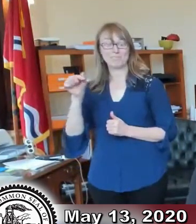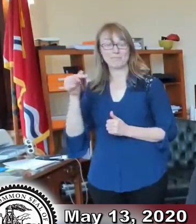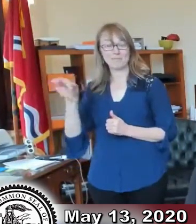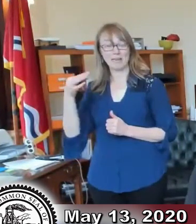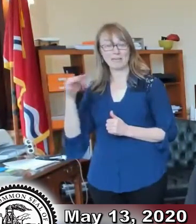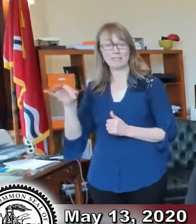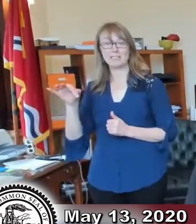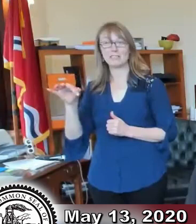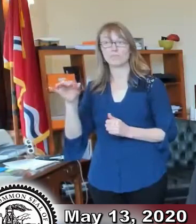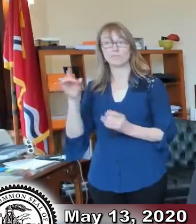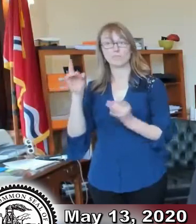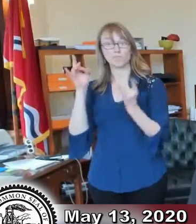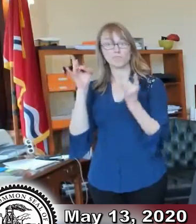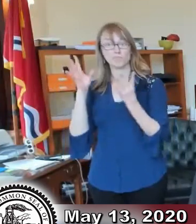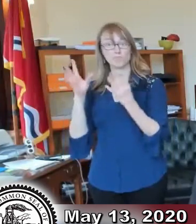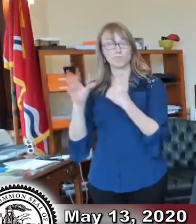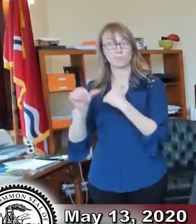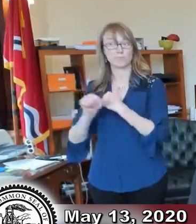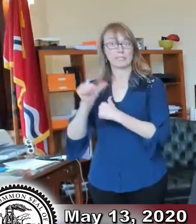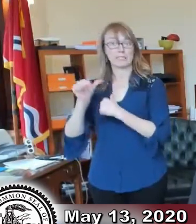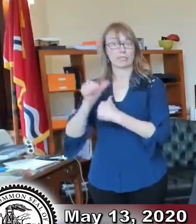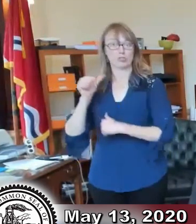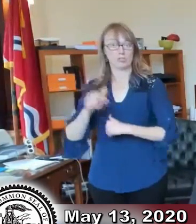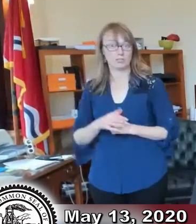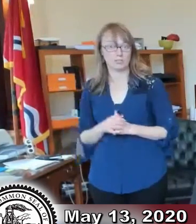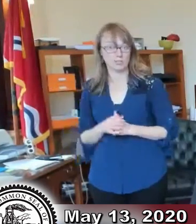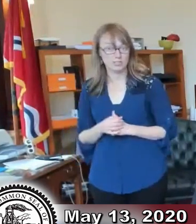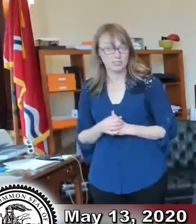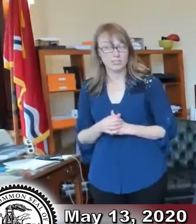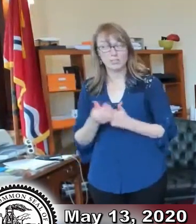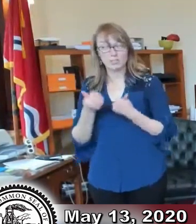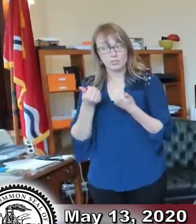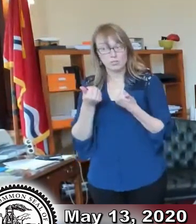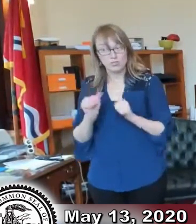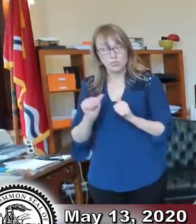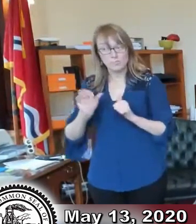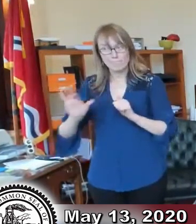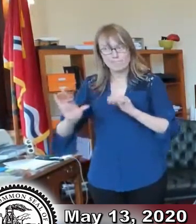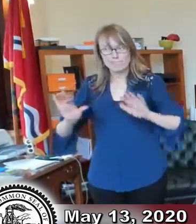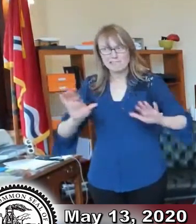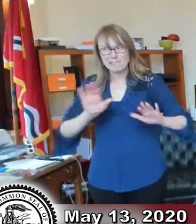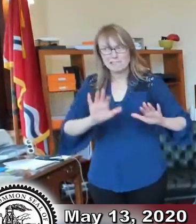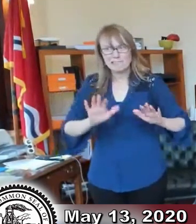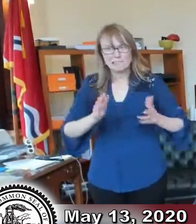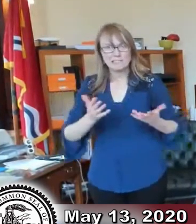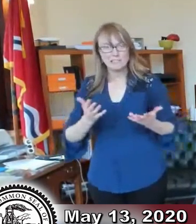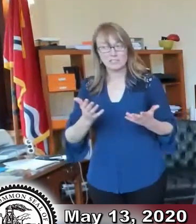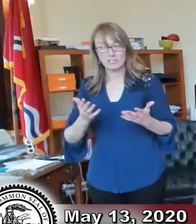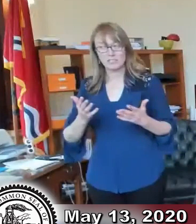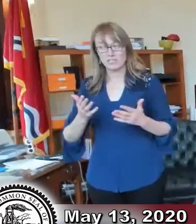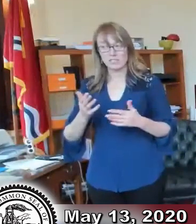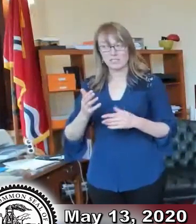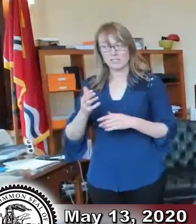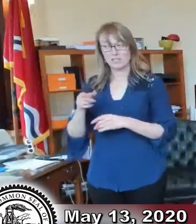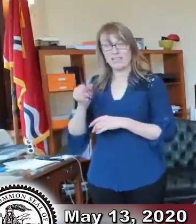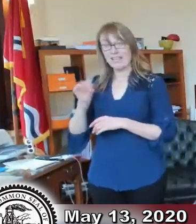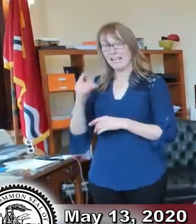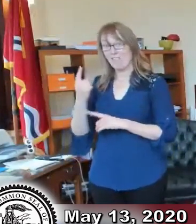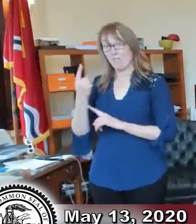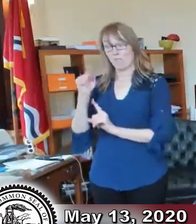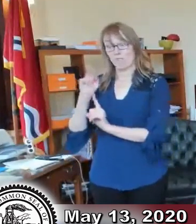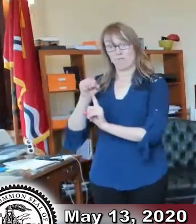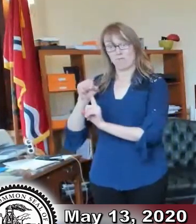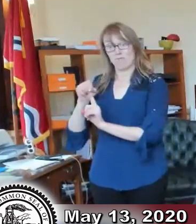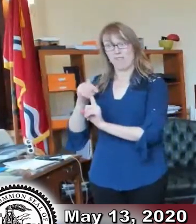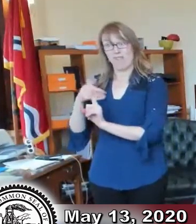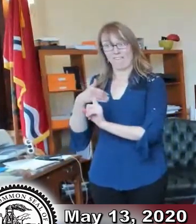not encourage situations where someone might be positive in that room, and there are plenty of positive people out